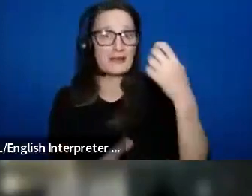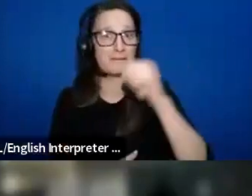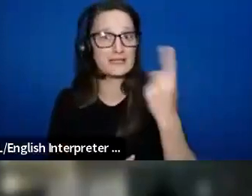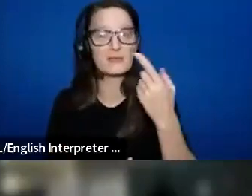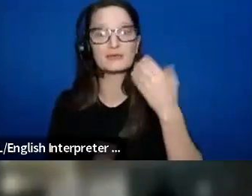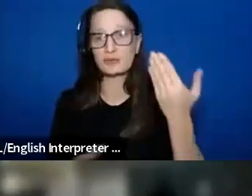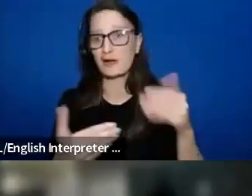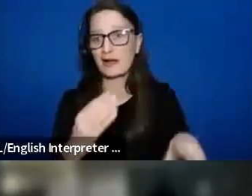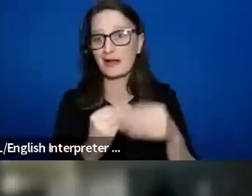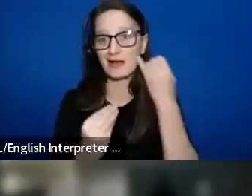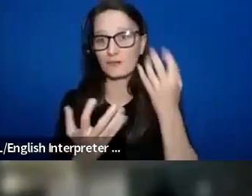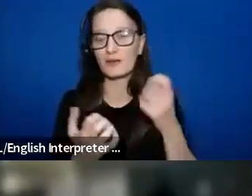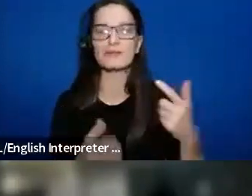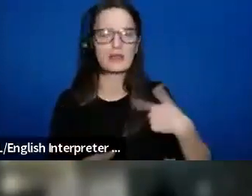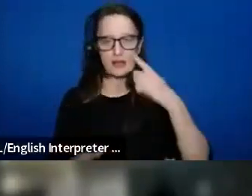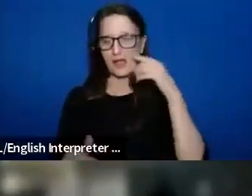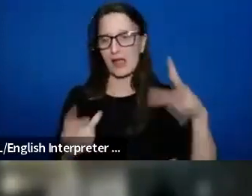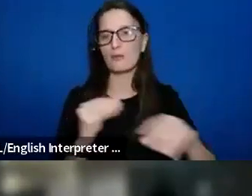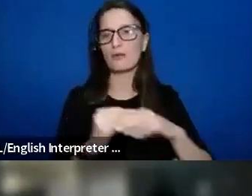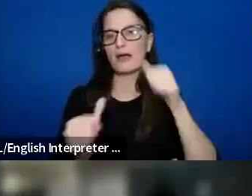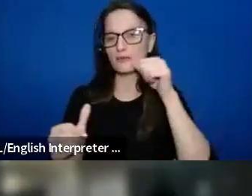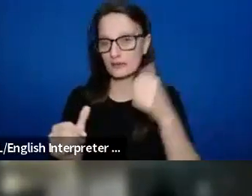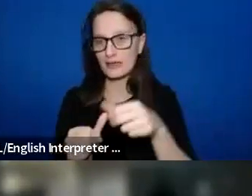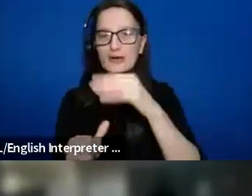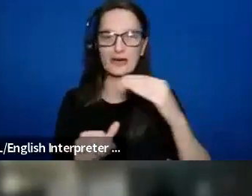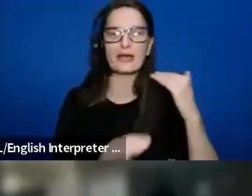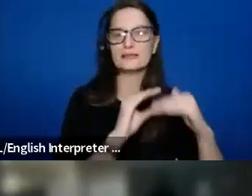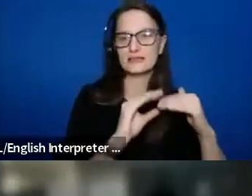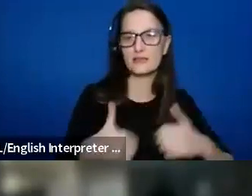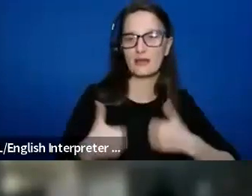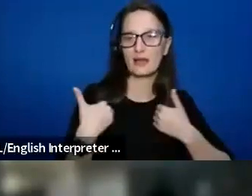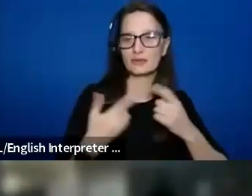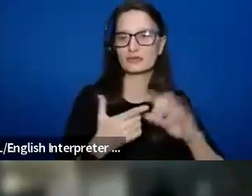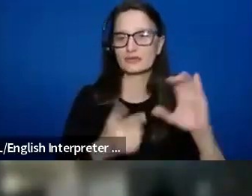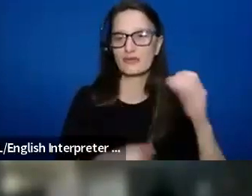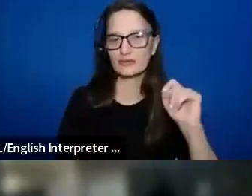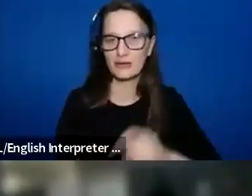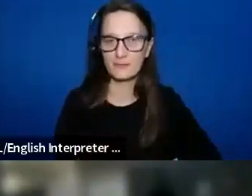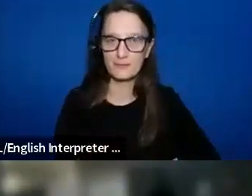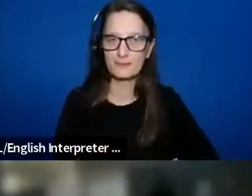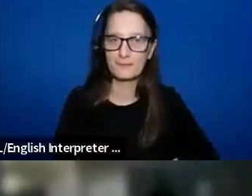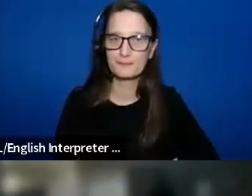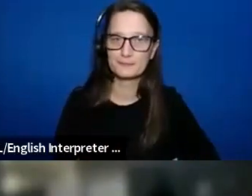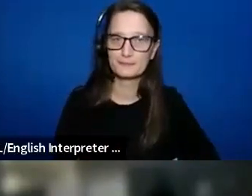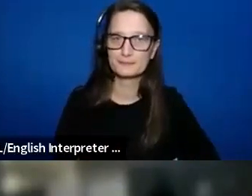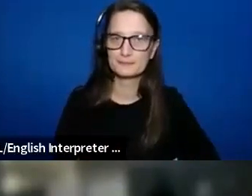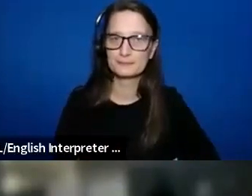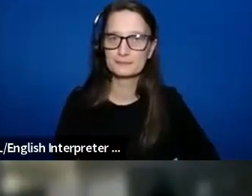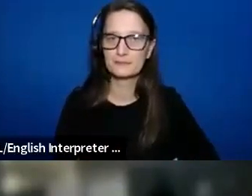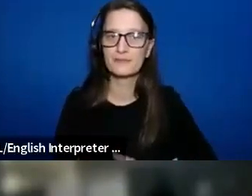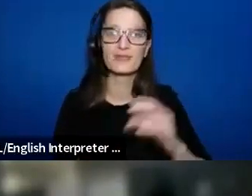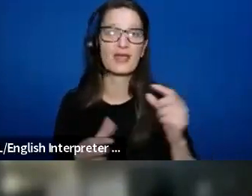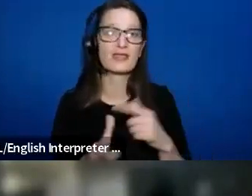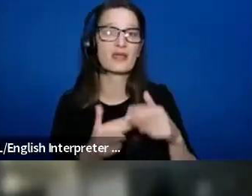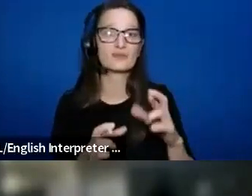I'm just going to add the letter and the email address into the chat. Okay. And then for go ahead. real quick on logistics,